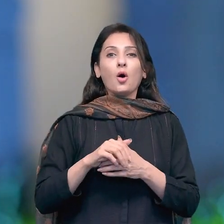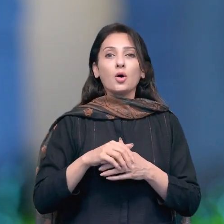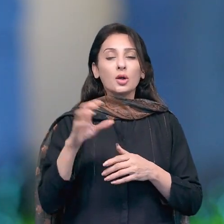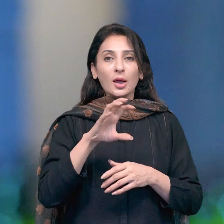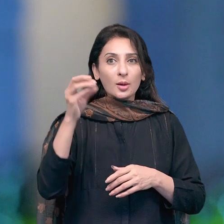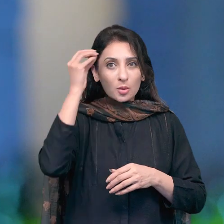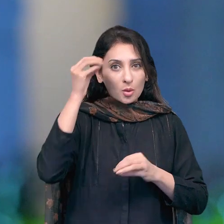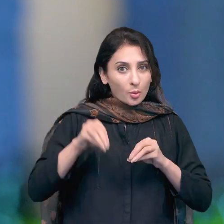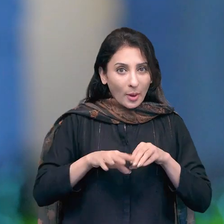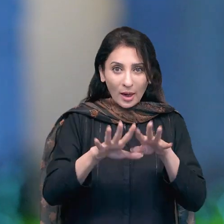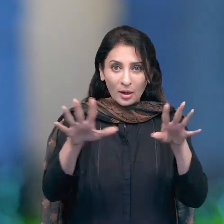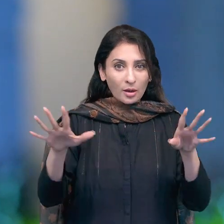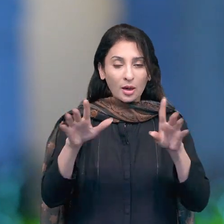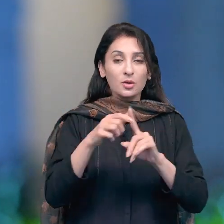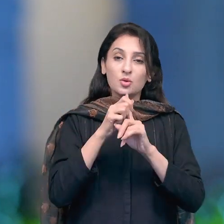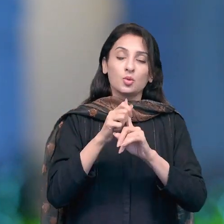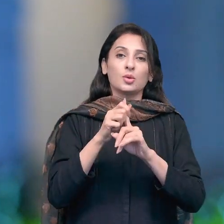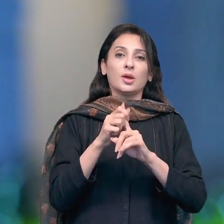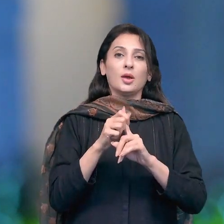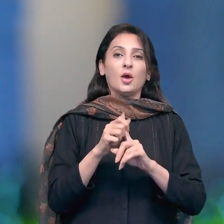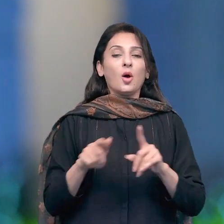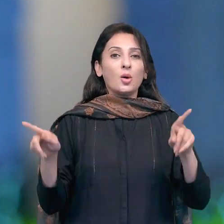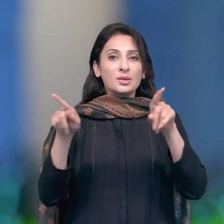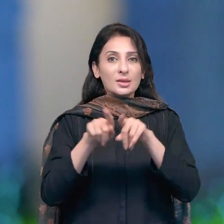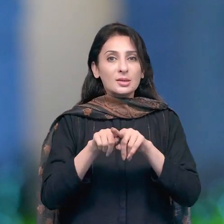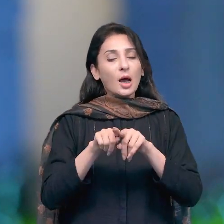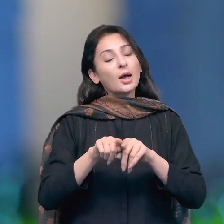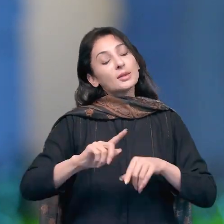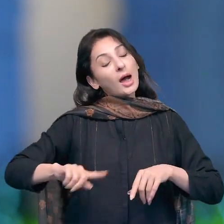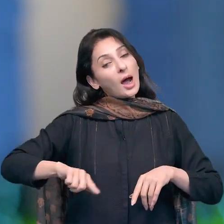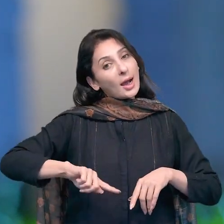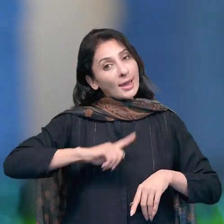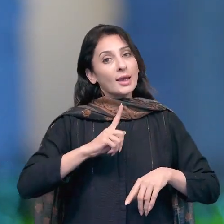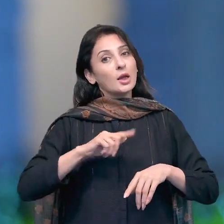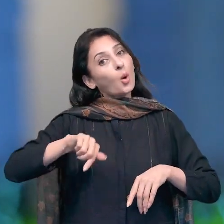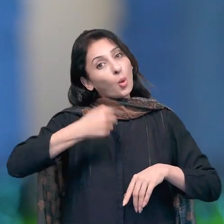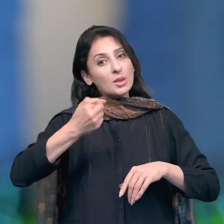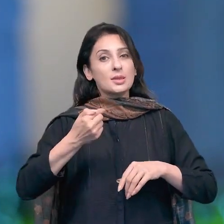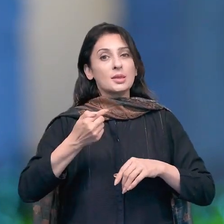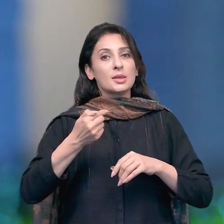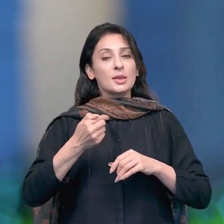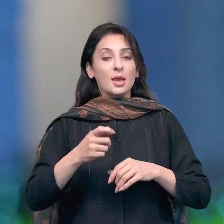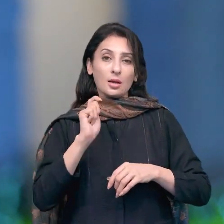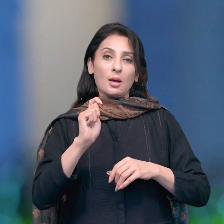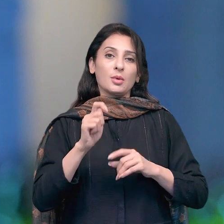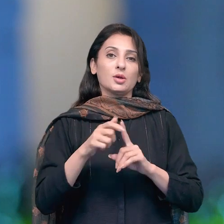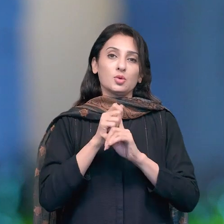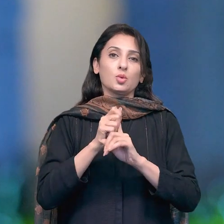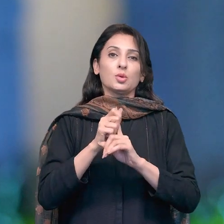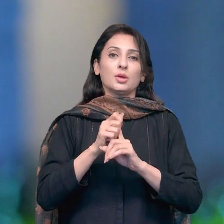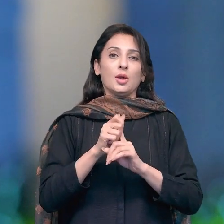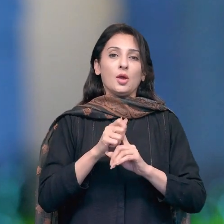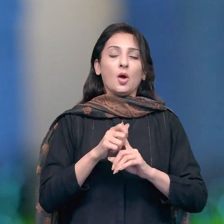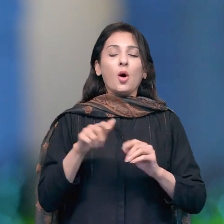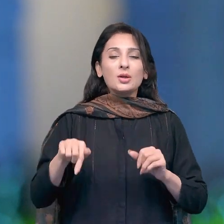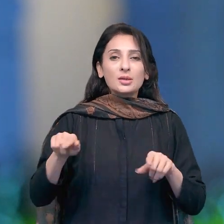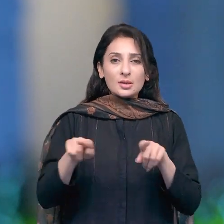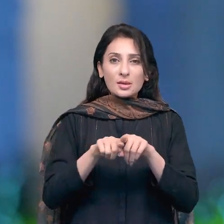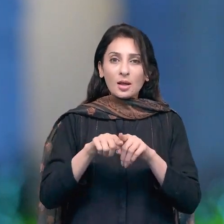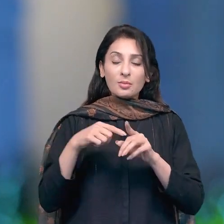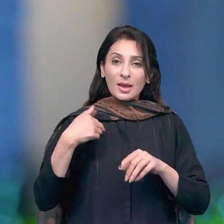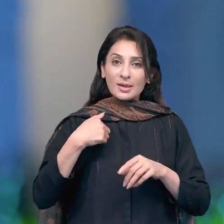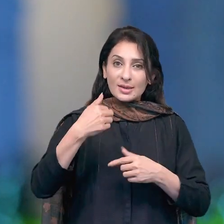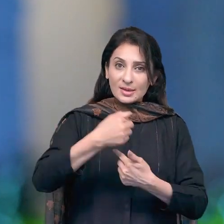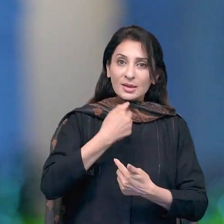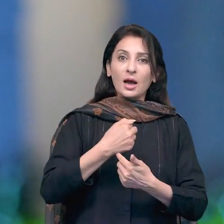obviously crucial, but it's about time we start taking action on an individual level. Doing so many MUNs and declamations has taught me yet another